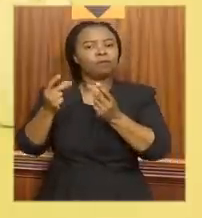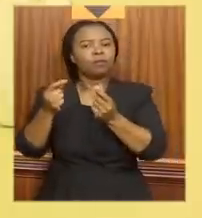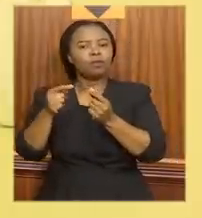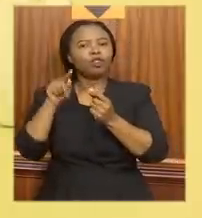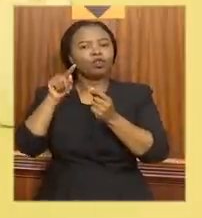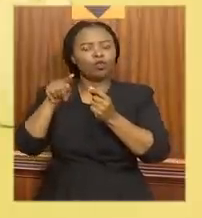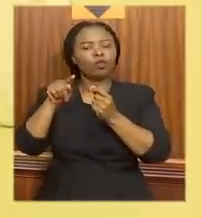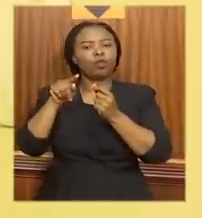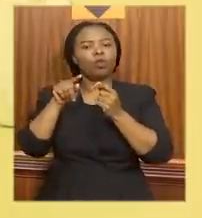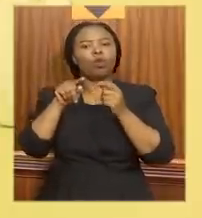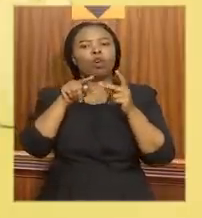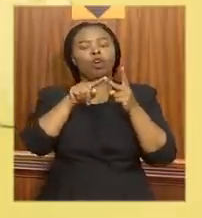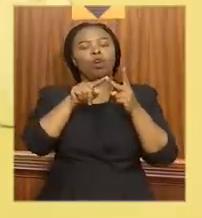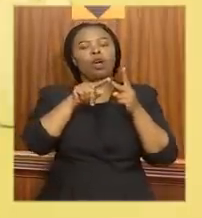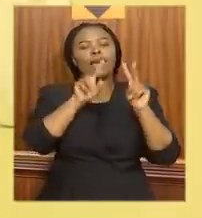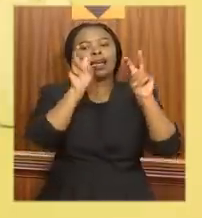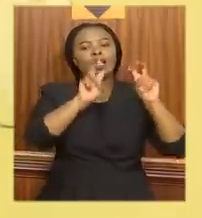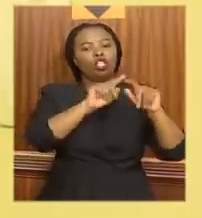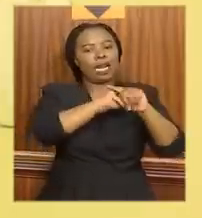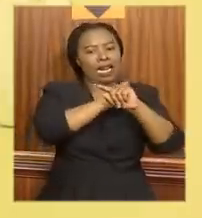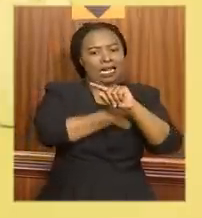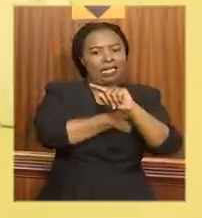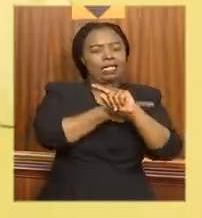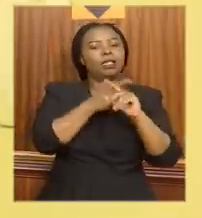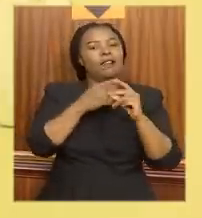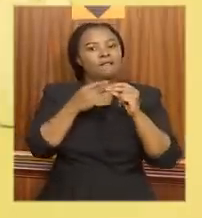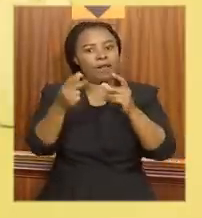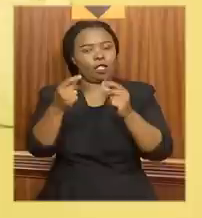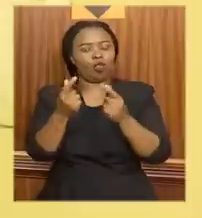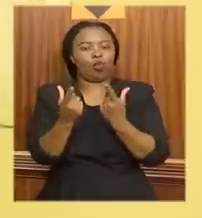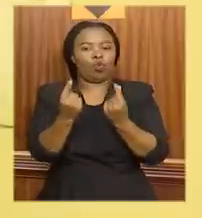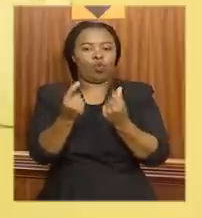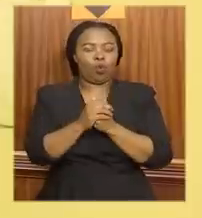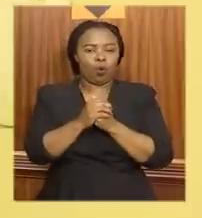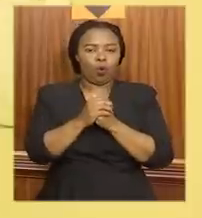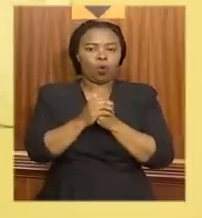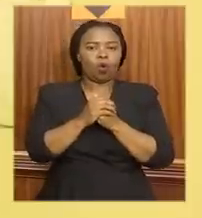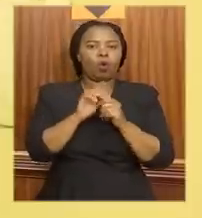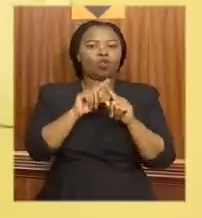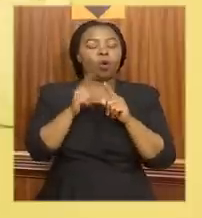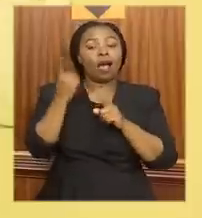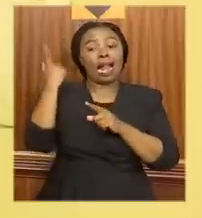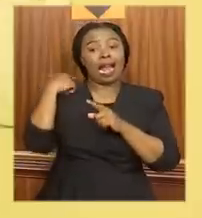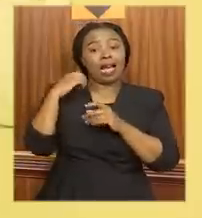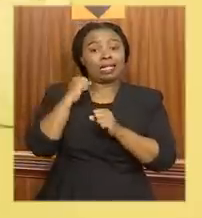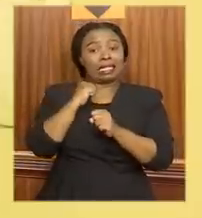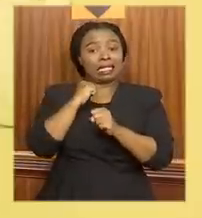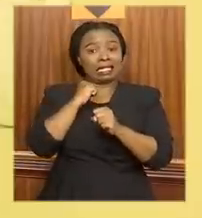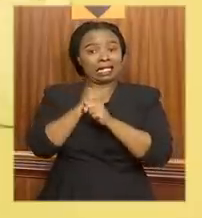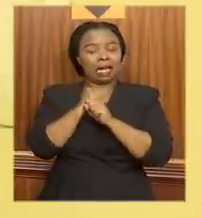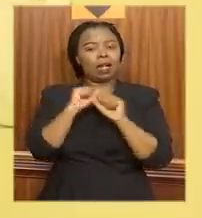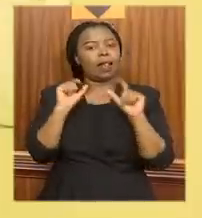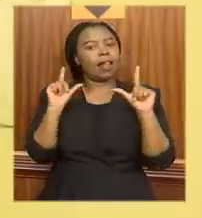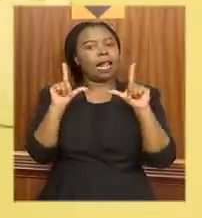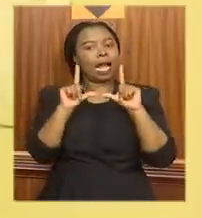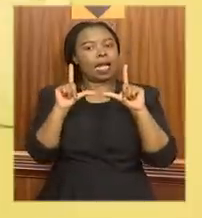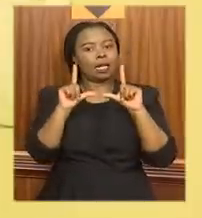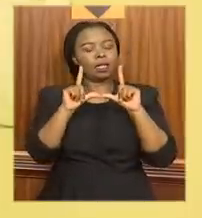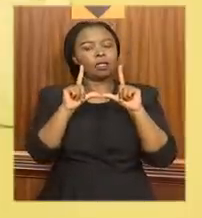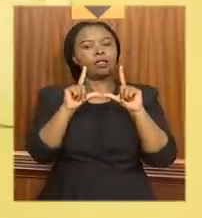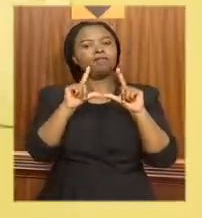generation capacity. Last year, we announced the raising of the licensing threshold to